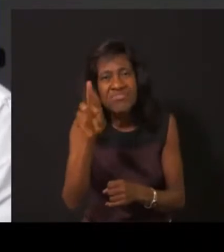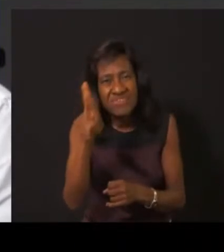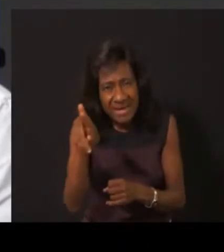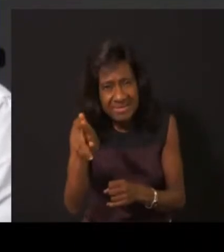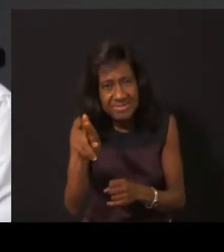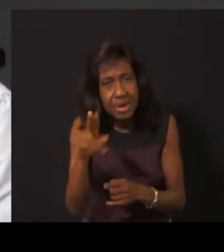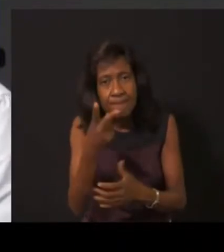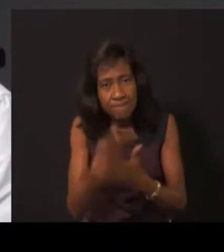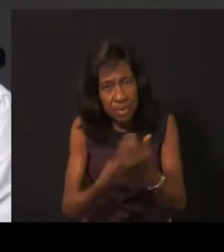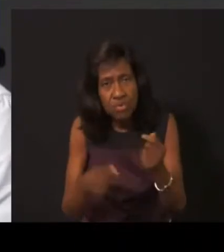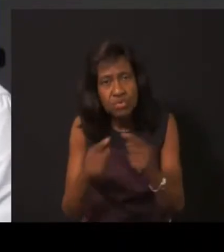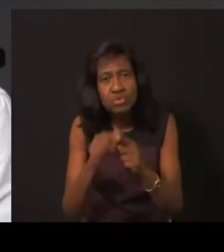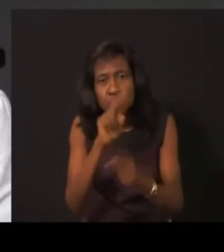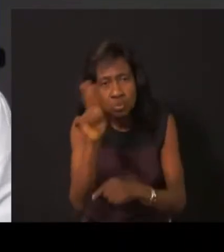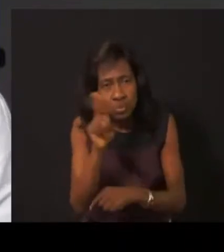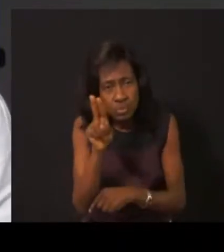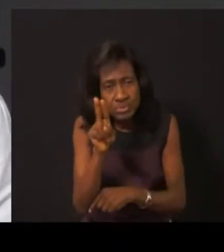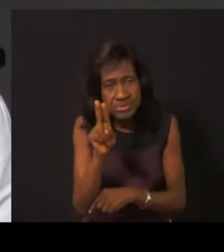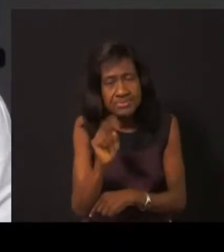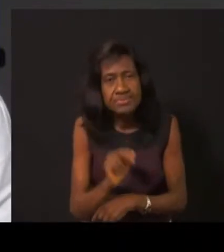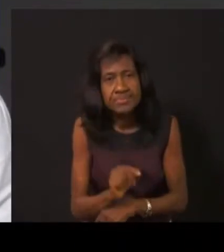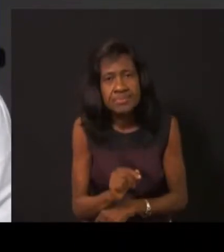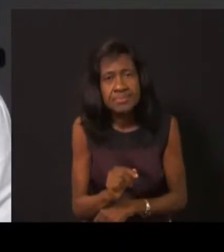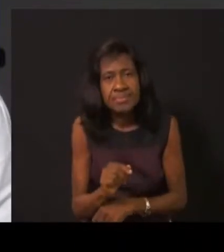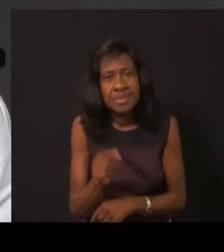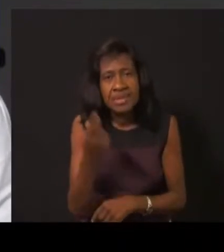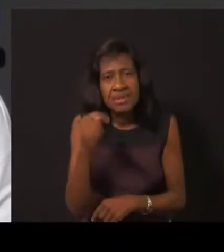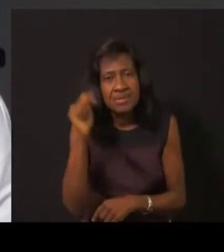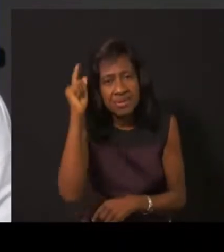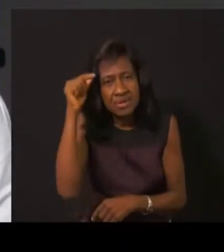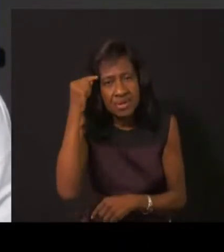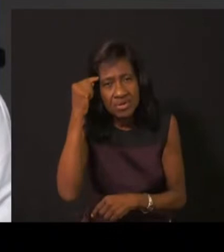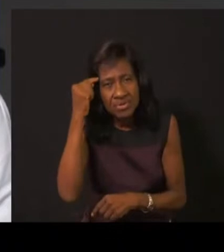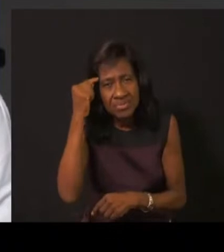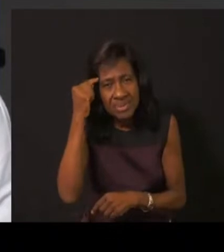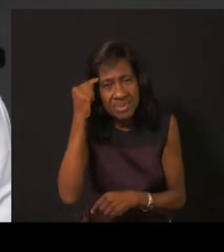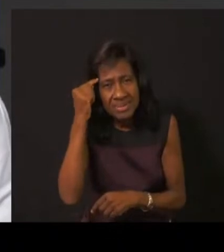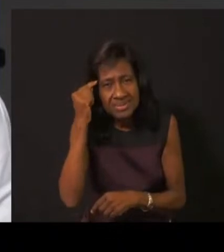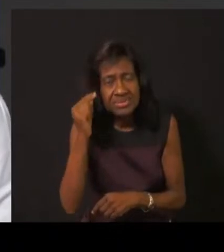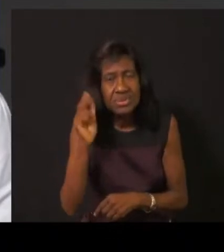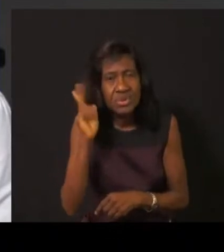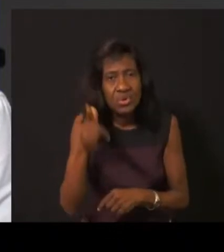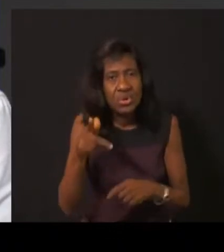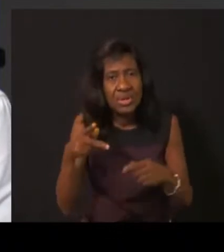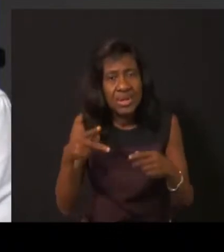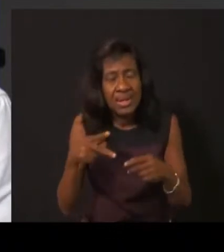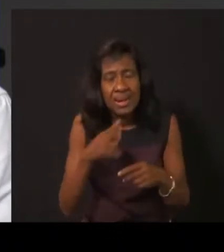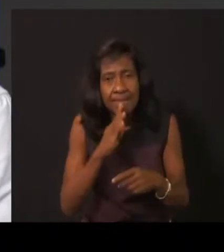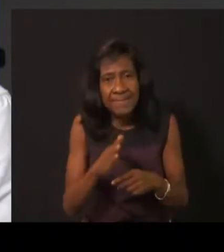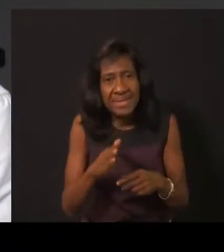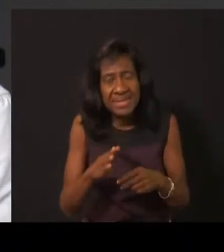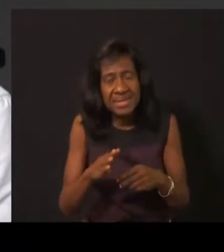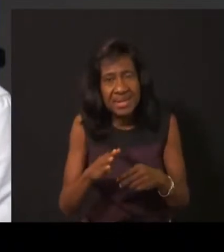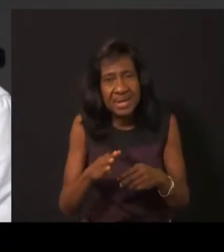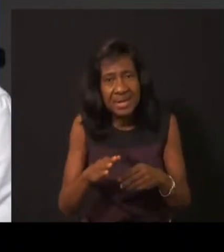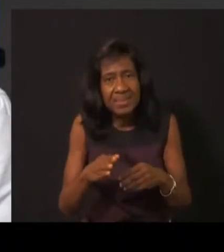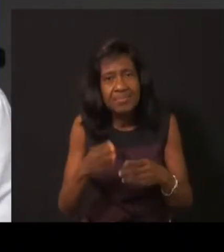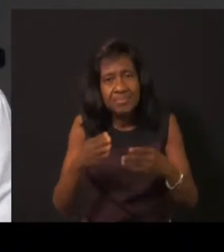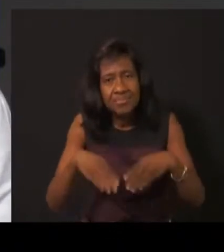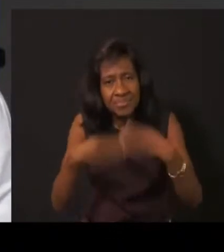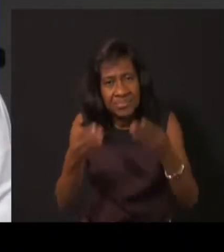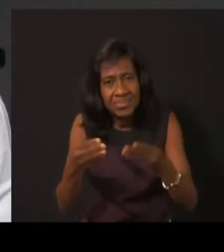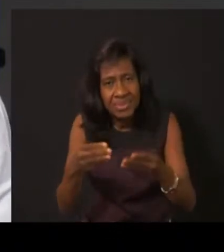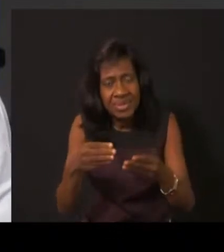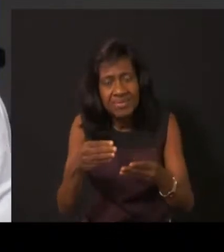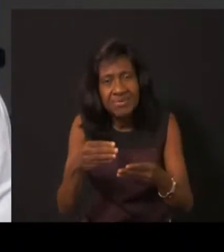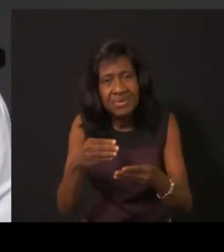doses. You will be aware that the government is planning a rollout of lateral flow tests nationally, and the